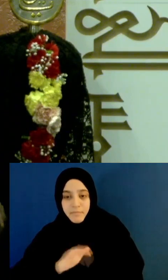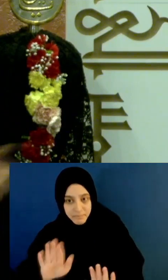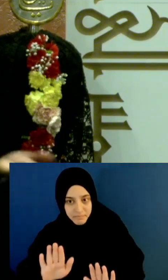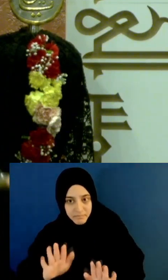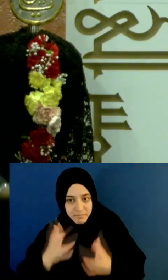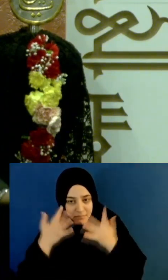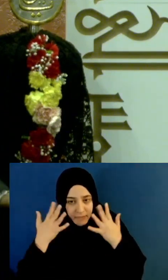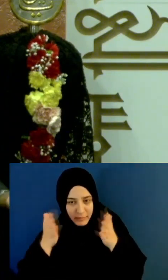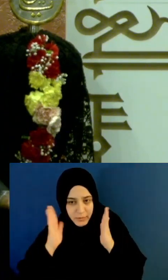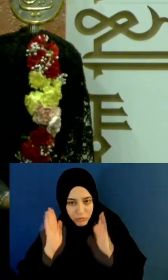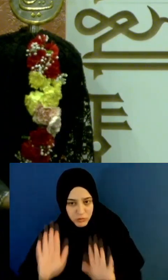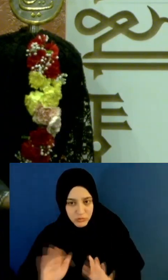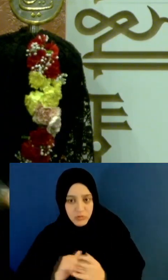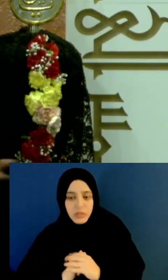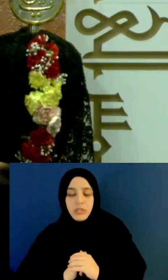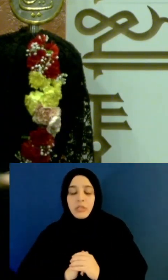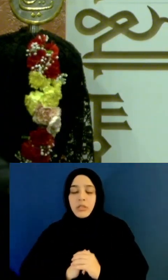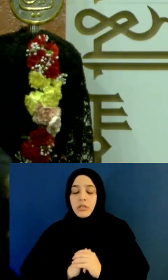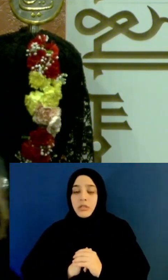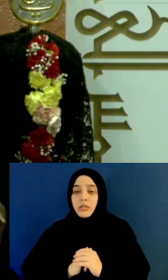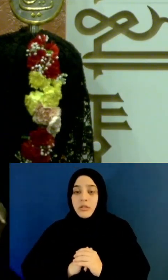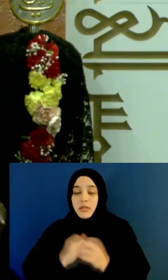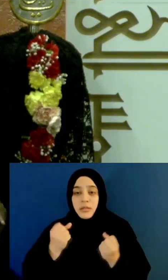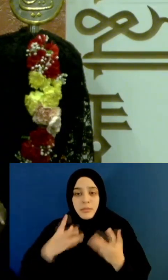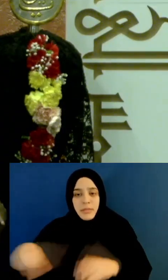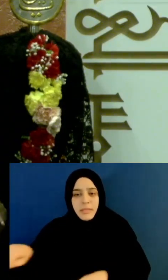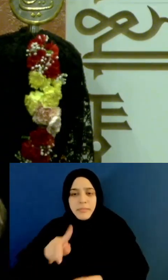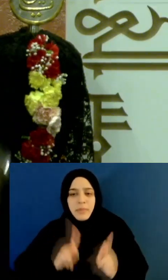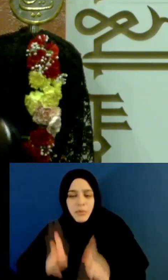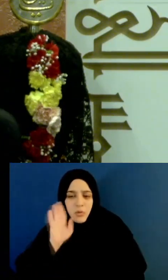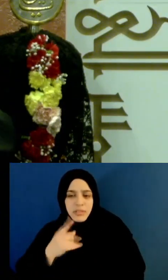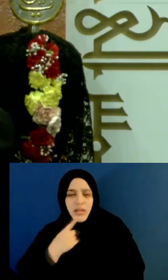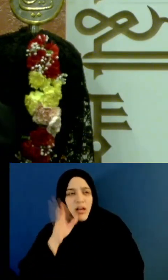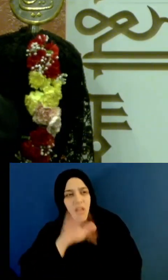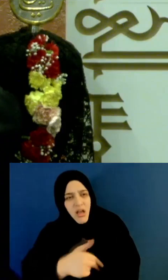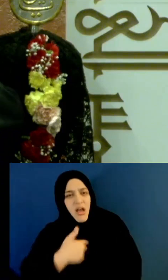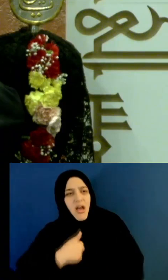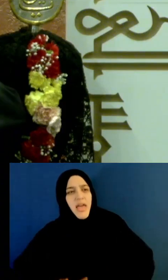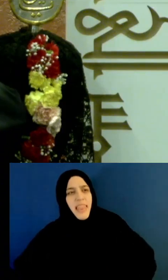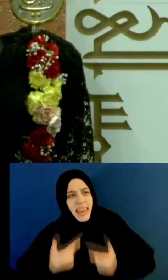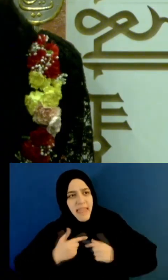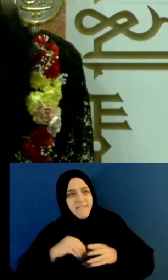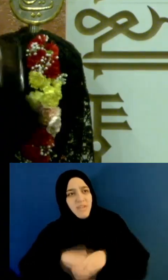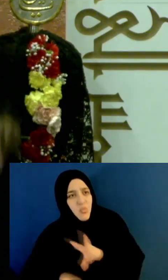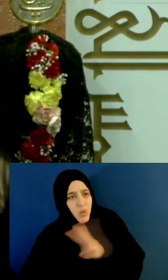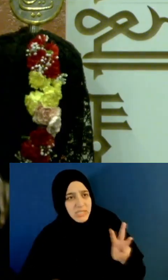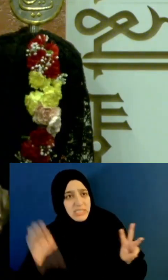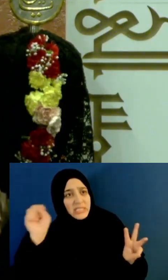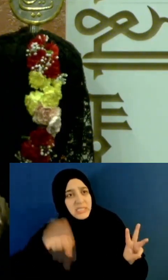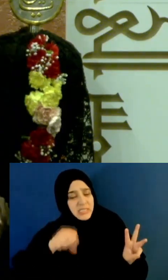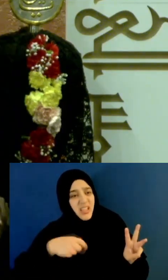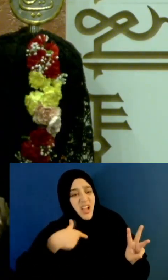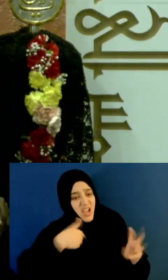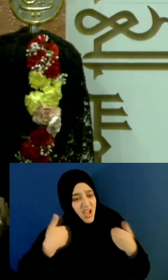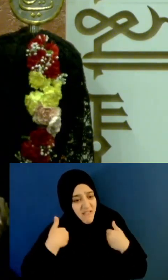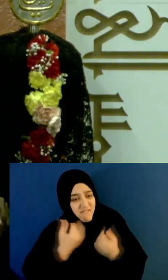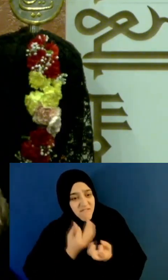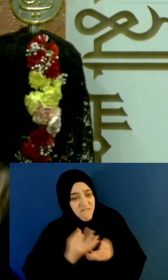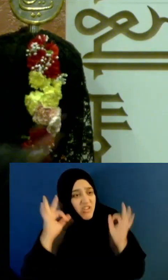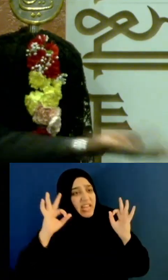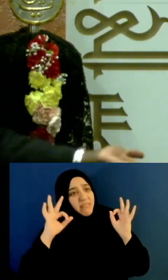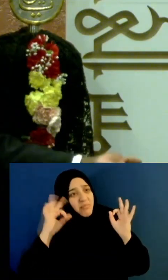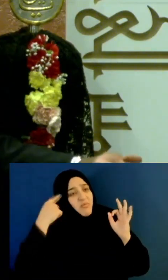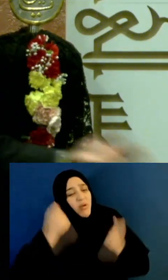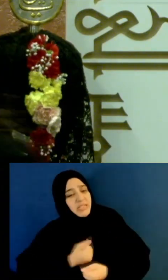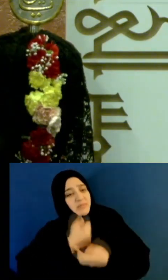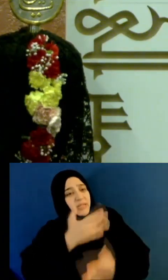You will hear people who say, look, I live in the West. I have freedom to express myself. I